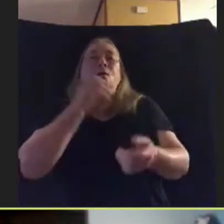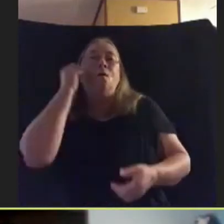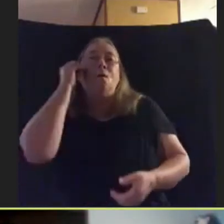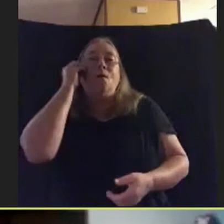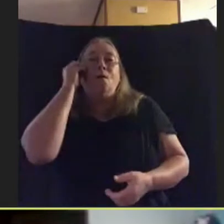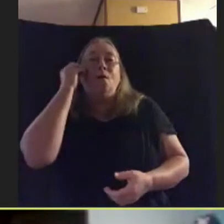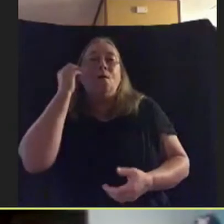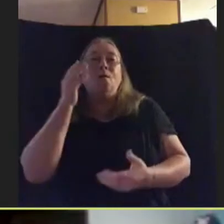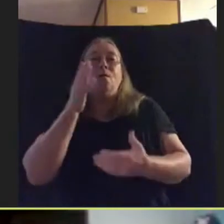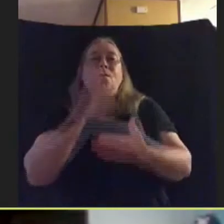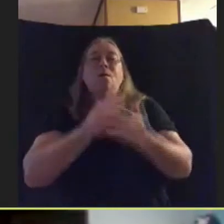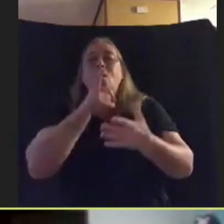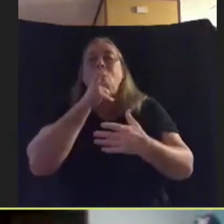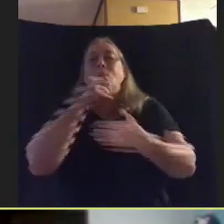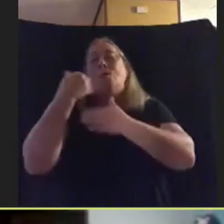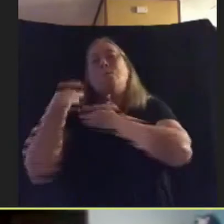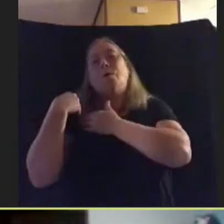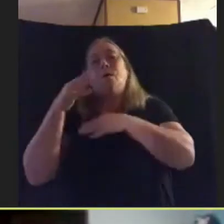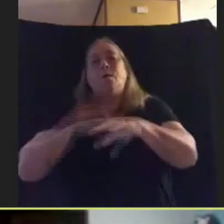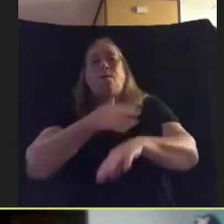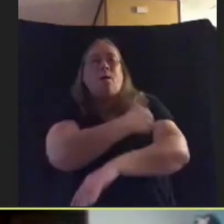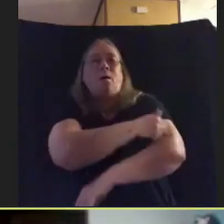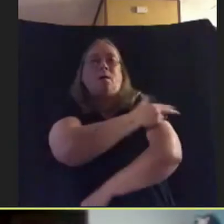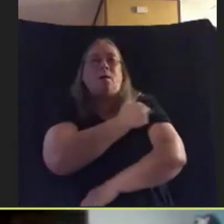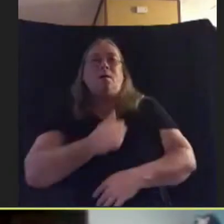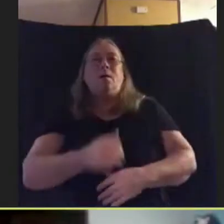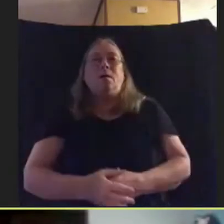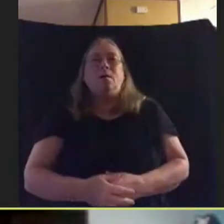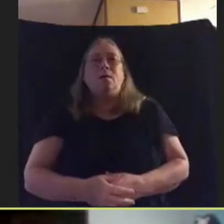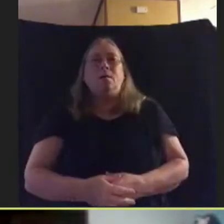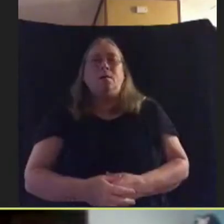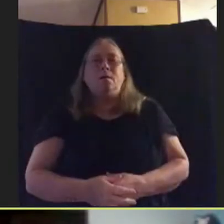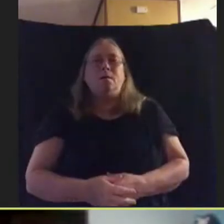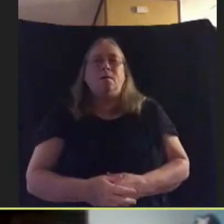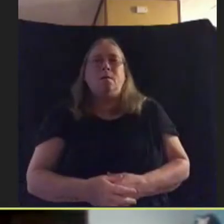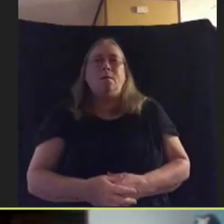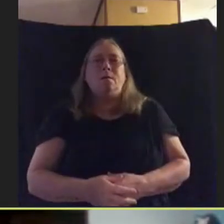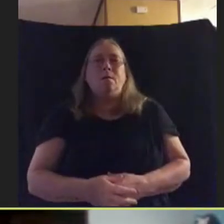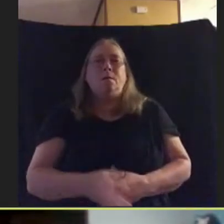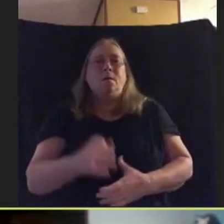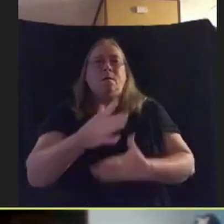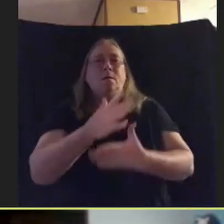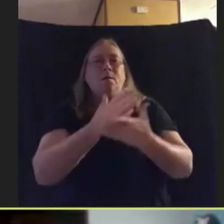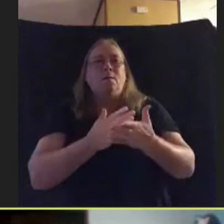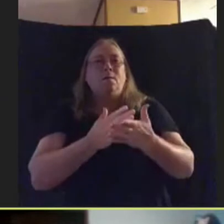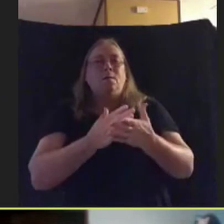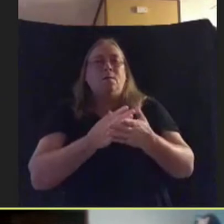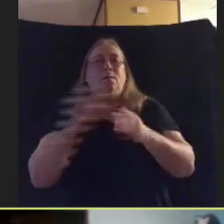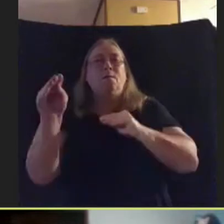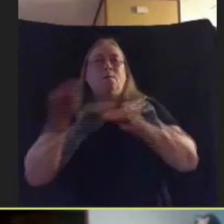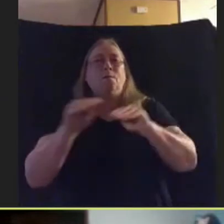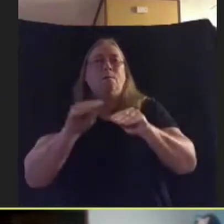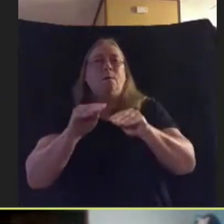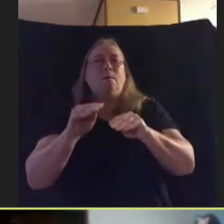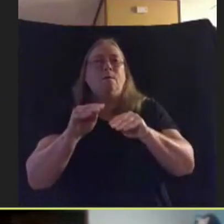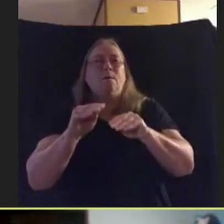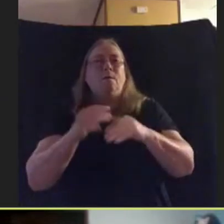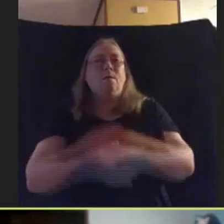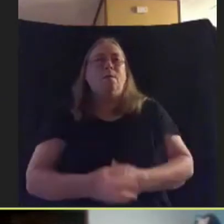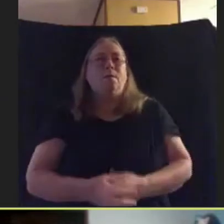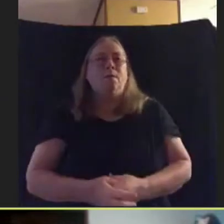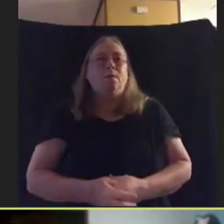on the hospitals as well. And so these are all things with lots of moving parts that are all